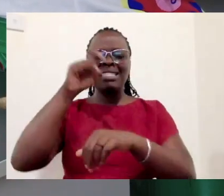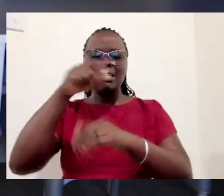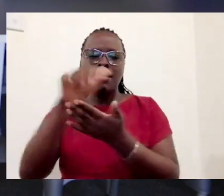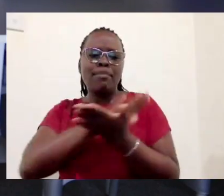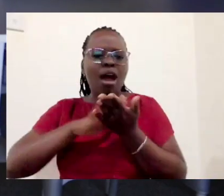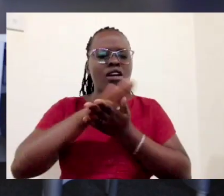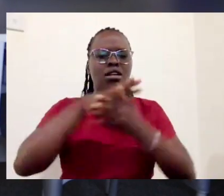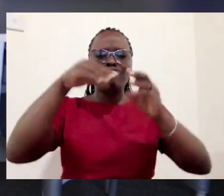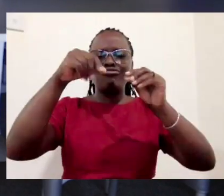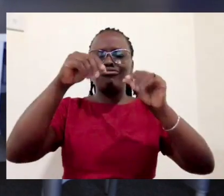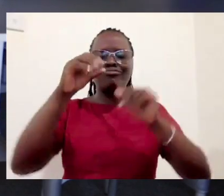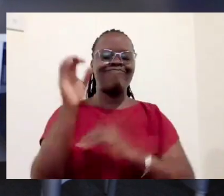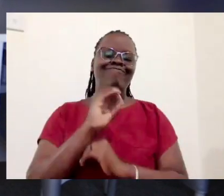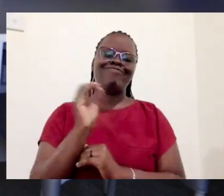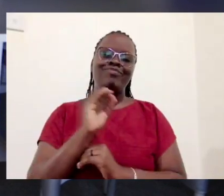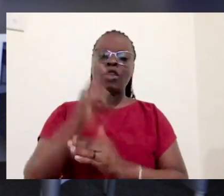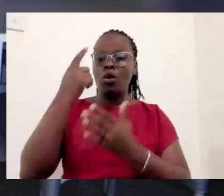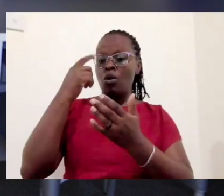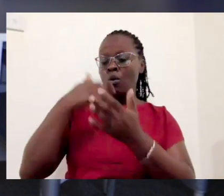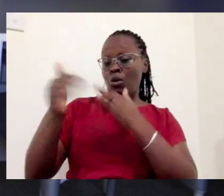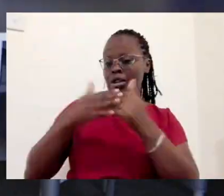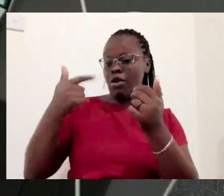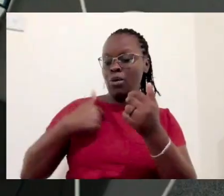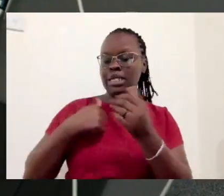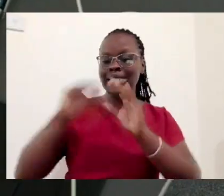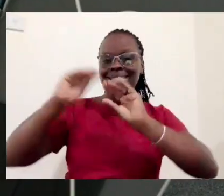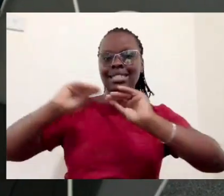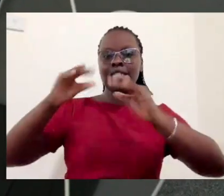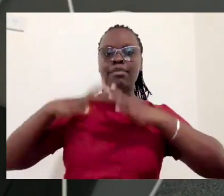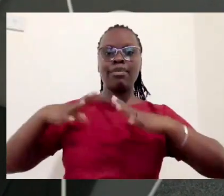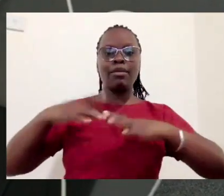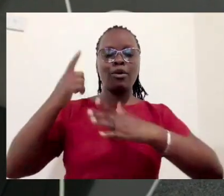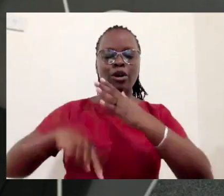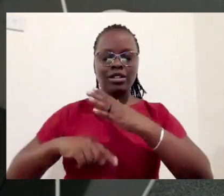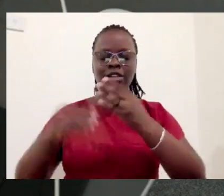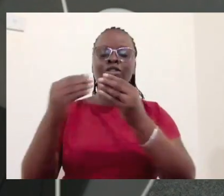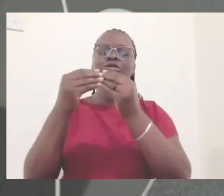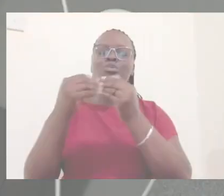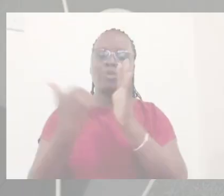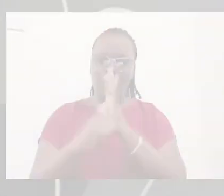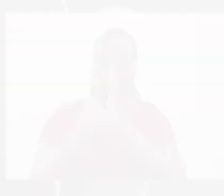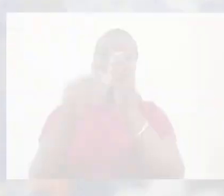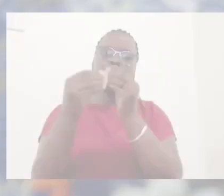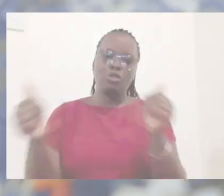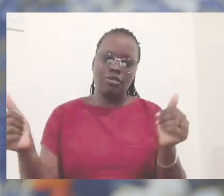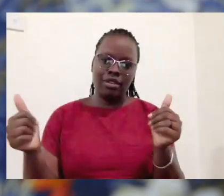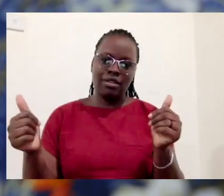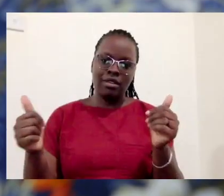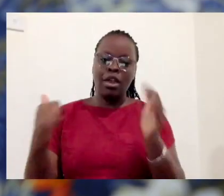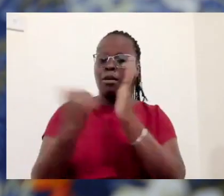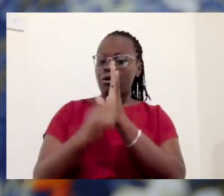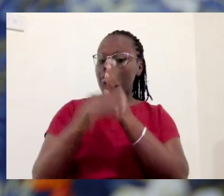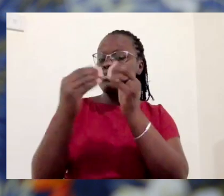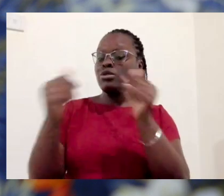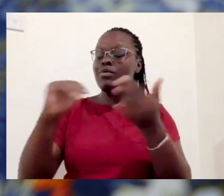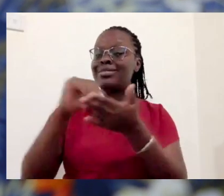much of a background. Whatever we are teaching people in terms of technology is problem solving. Everything we teach is all about